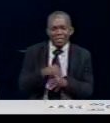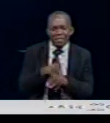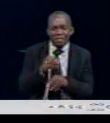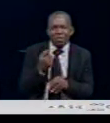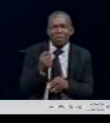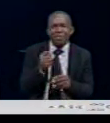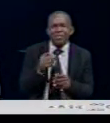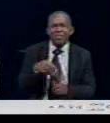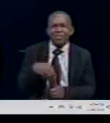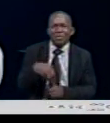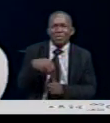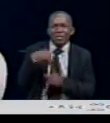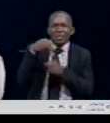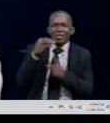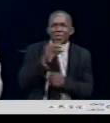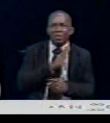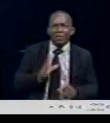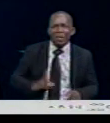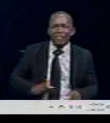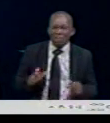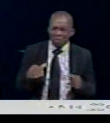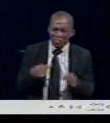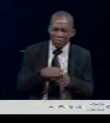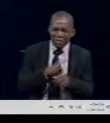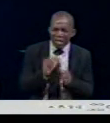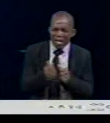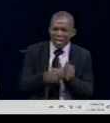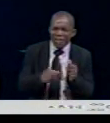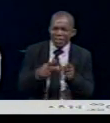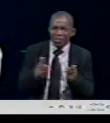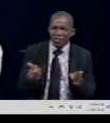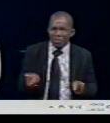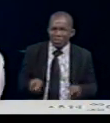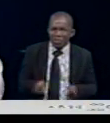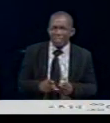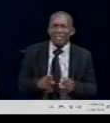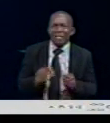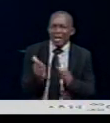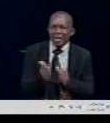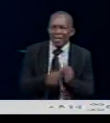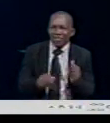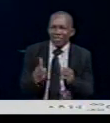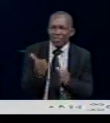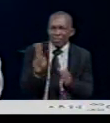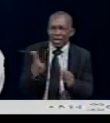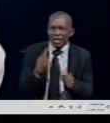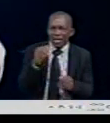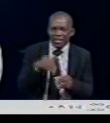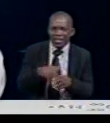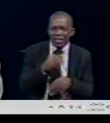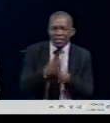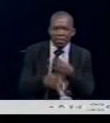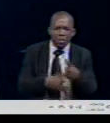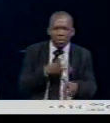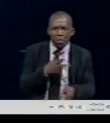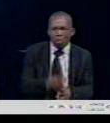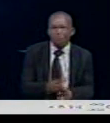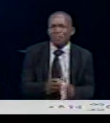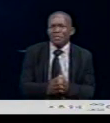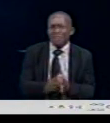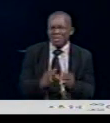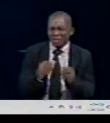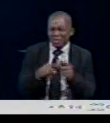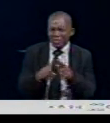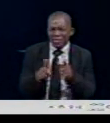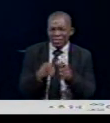will permeate all the conferences around the globe and all the Christian institutions and all the Christian universities.